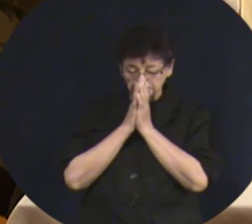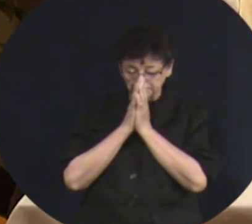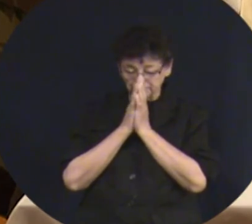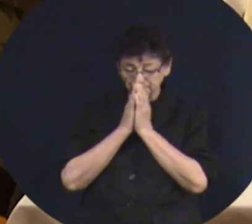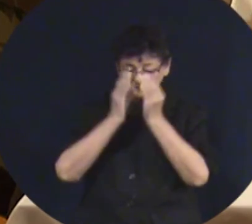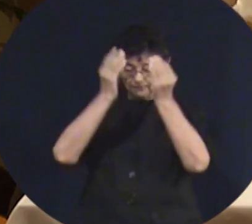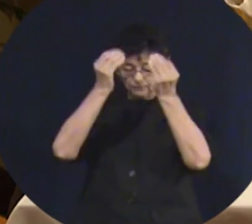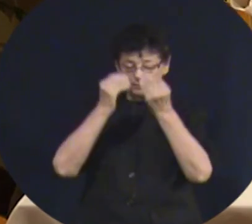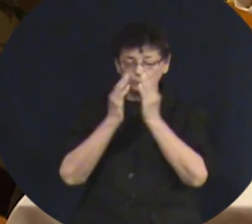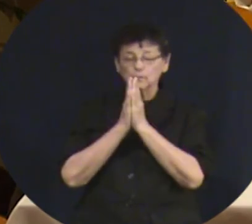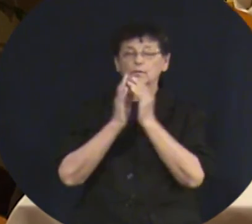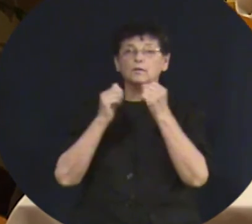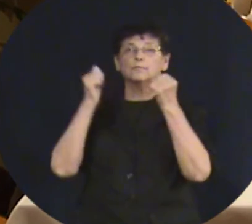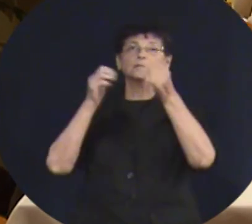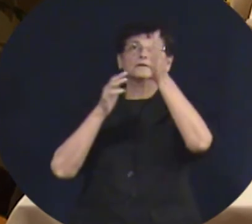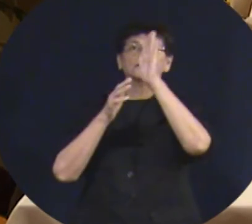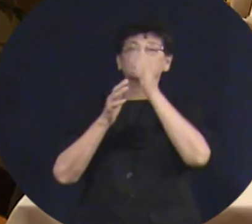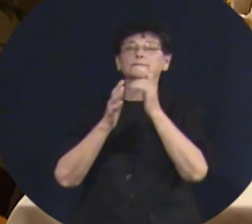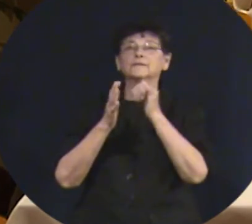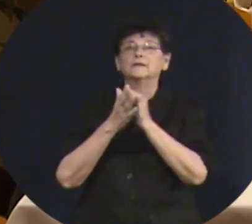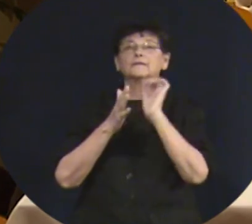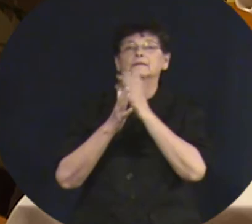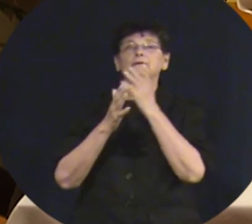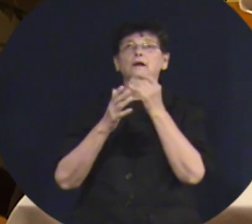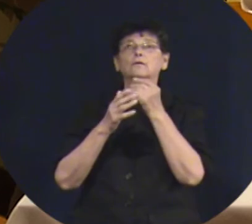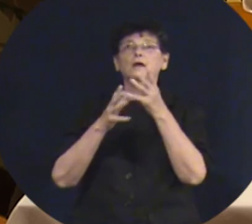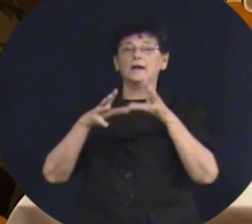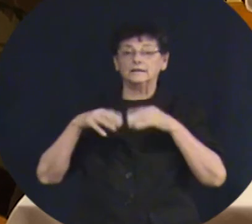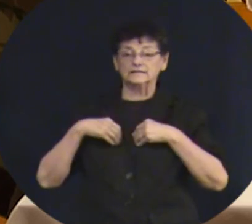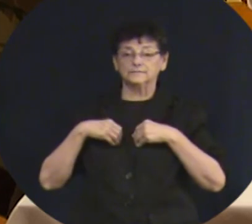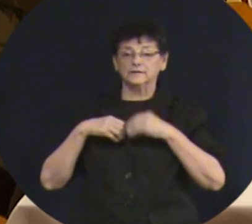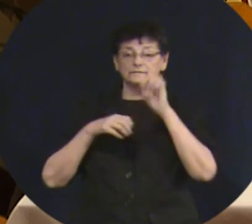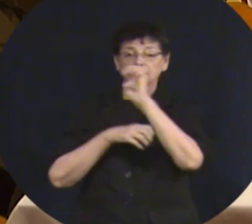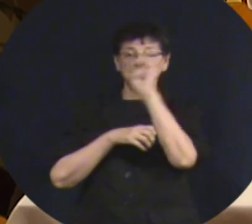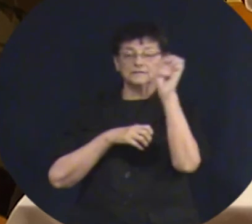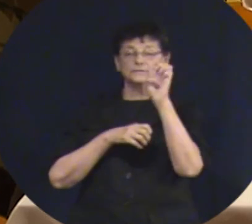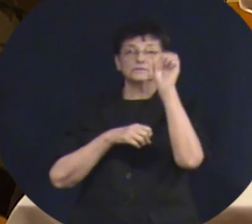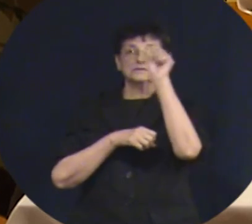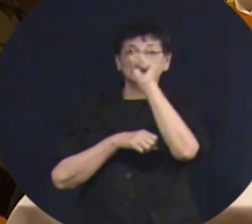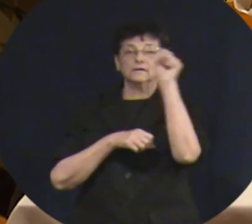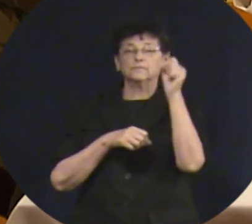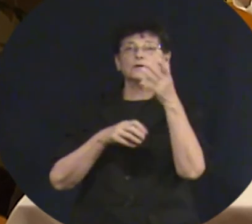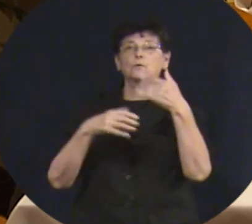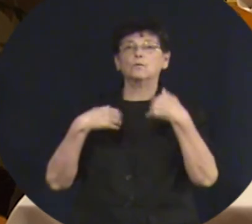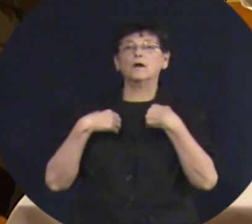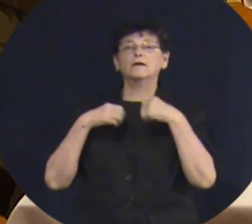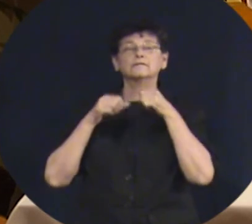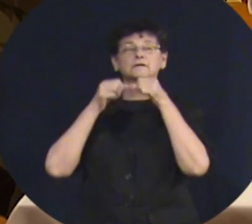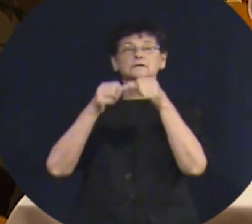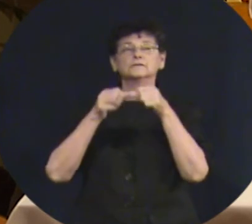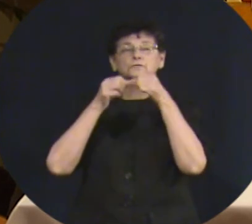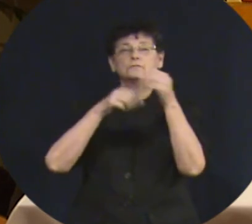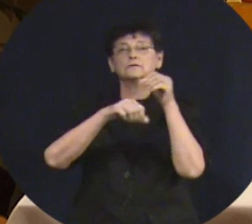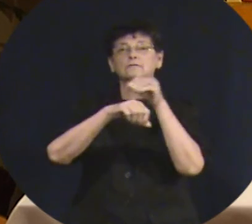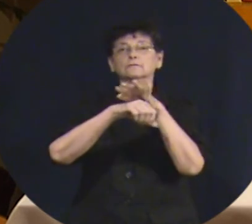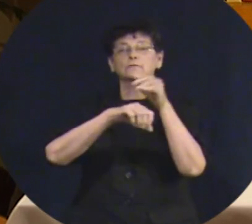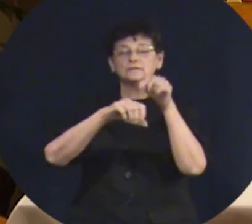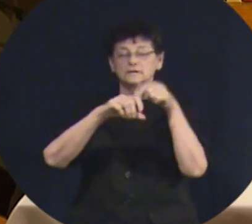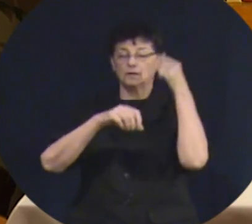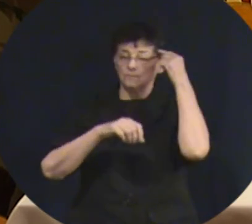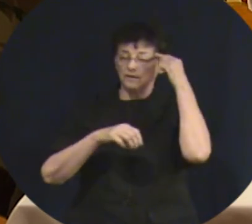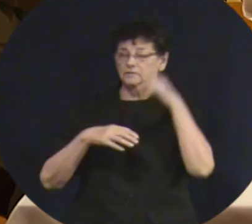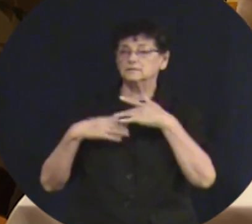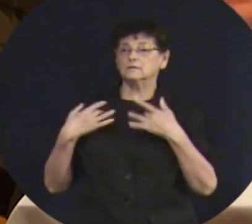Grant, we pray, Almighty God, that our reception of this Paschal Sacrament may have a continuing effect in our minds